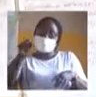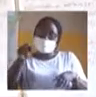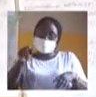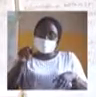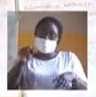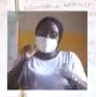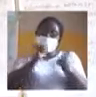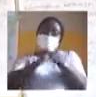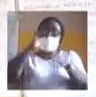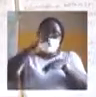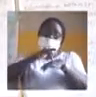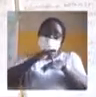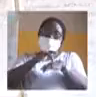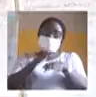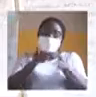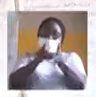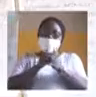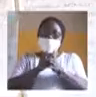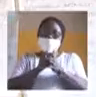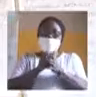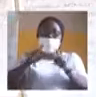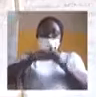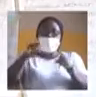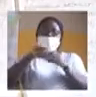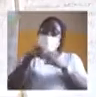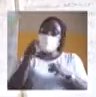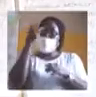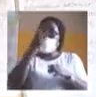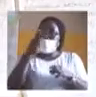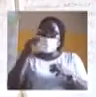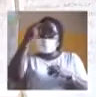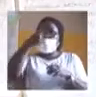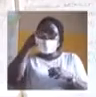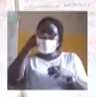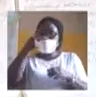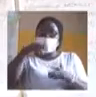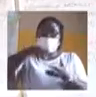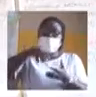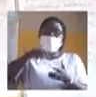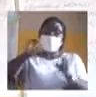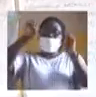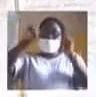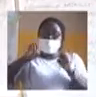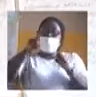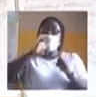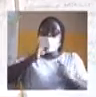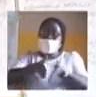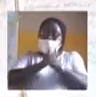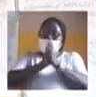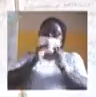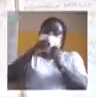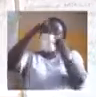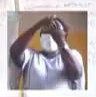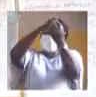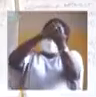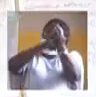a student is usually asked to list and explain factors affecting demand, at least